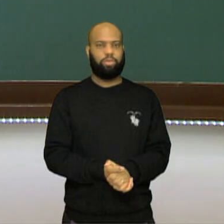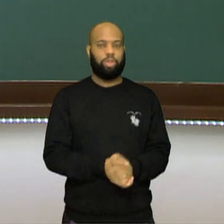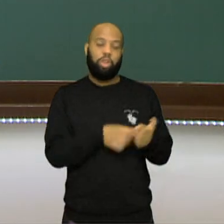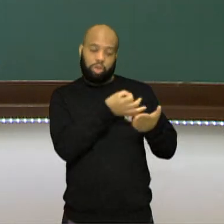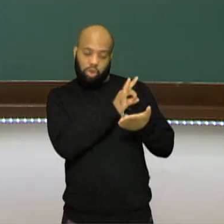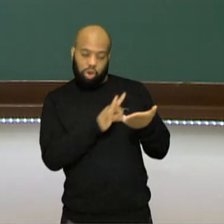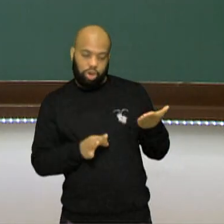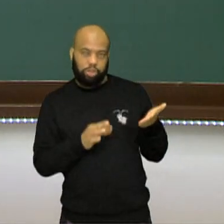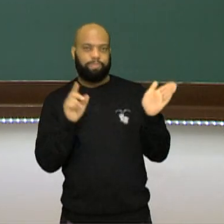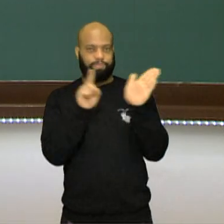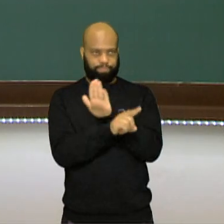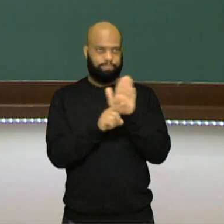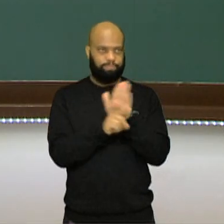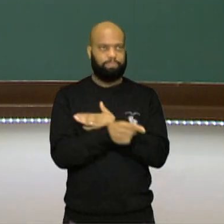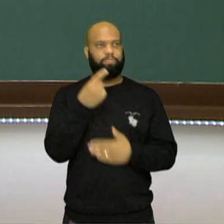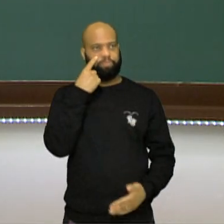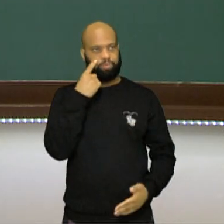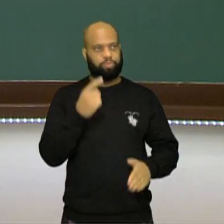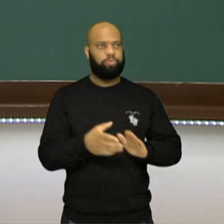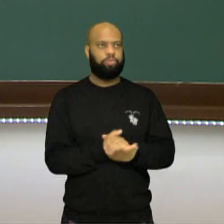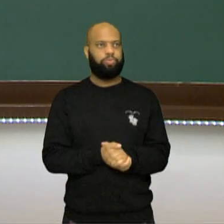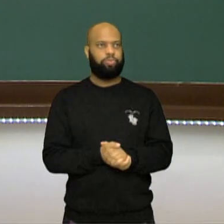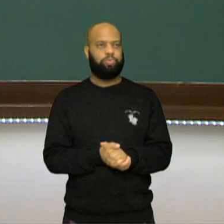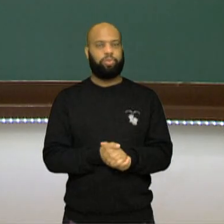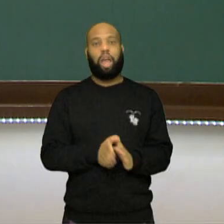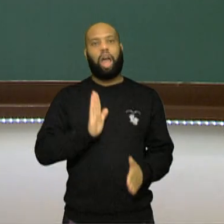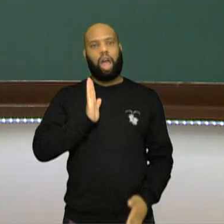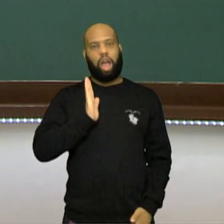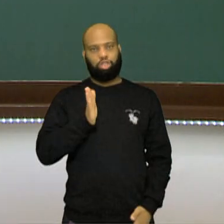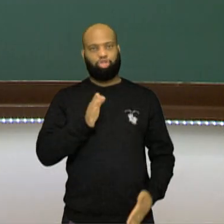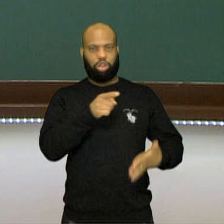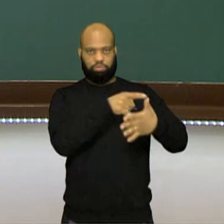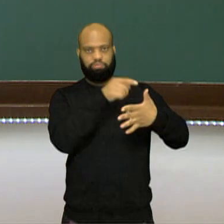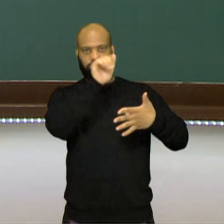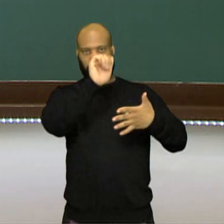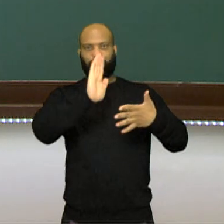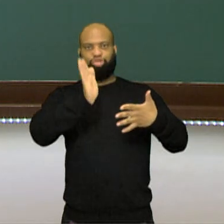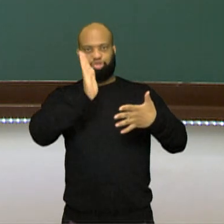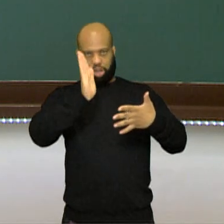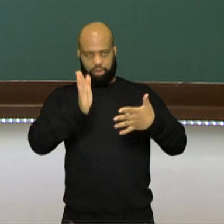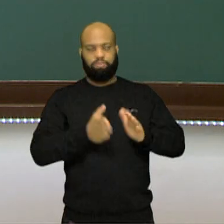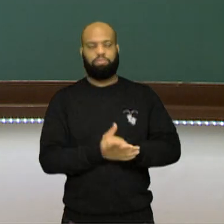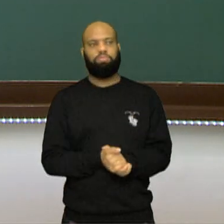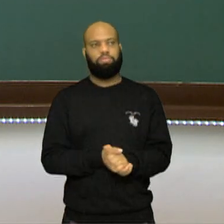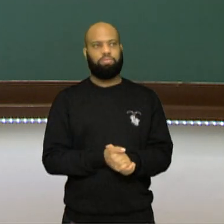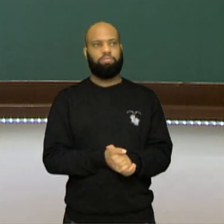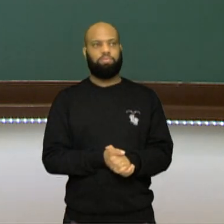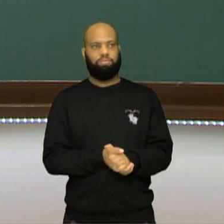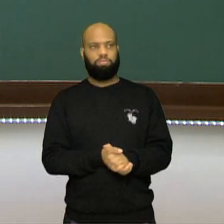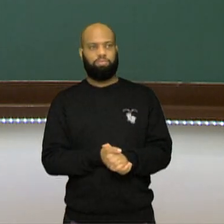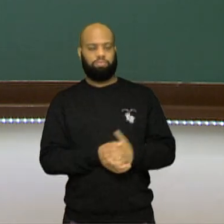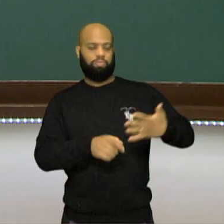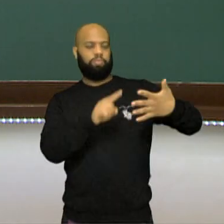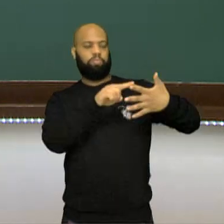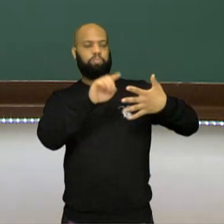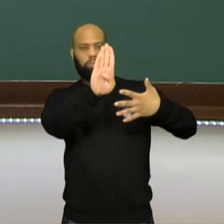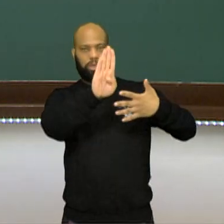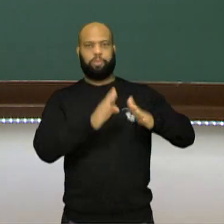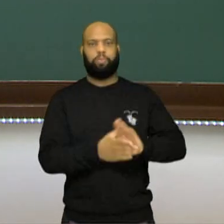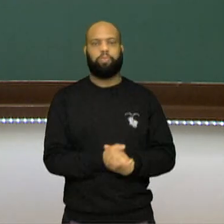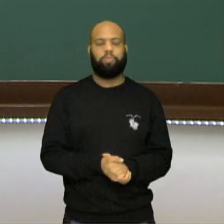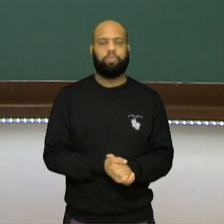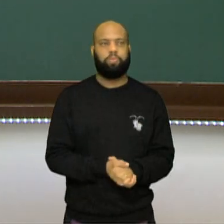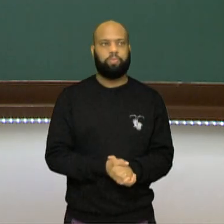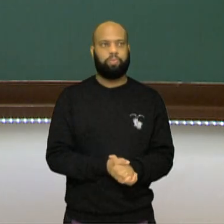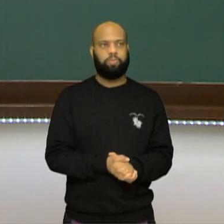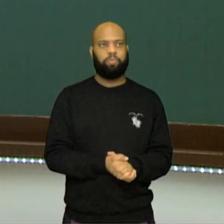Corrigindo aqui o nosso exercício, vamos ver? Então, a letra A a gente já tinha falado, porque era o modelo, né? Letra B. How long have they